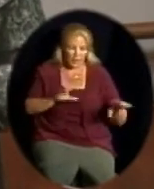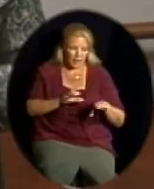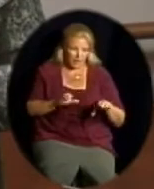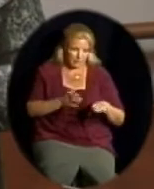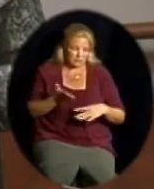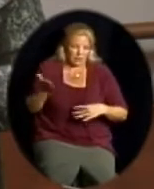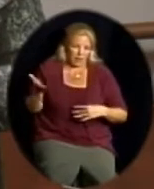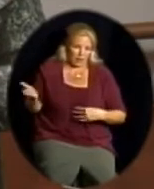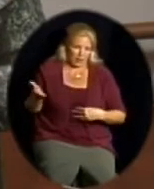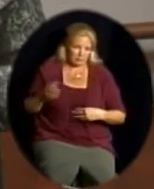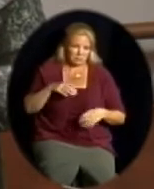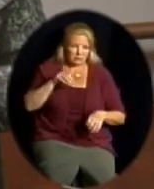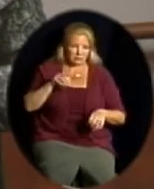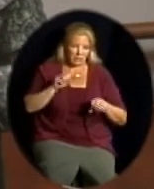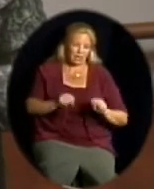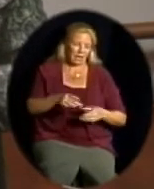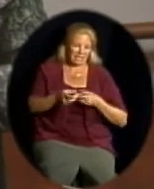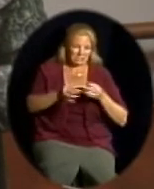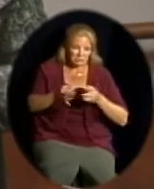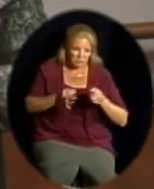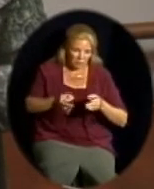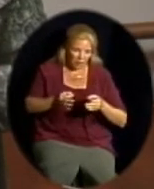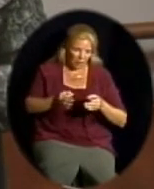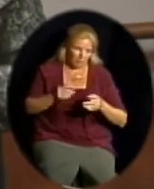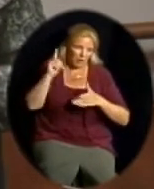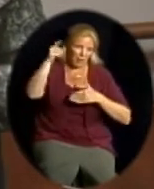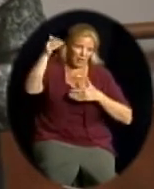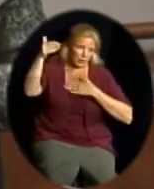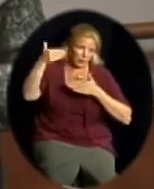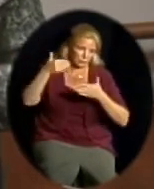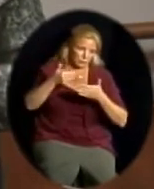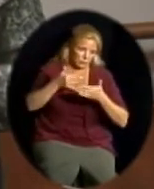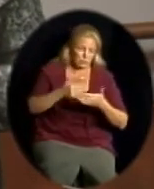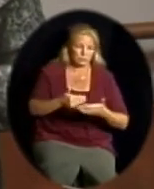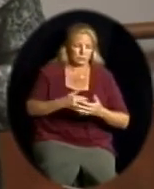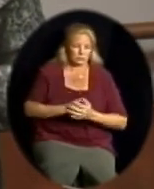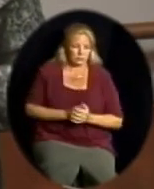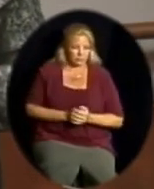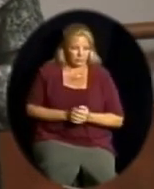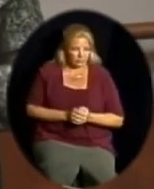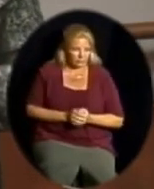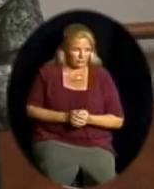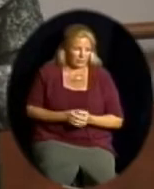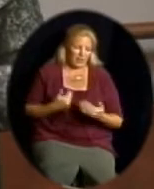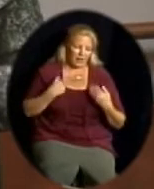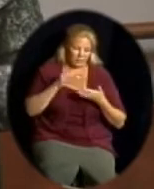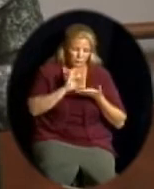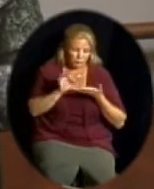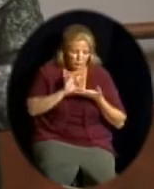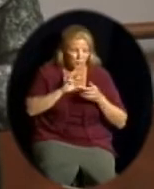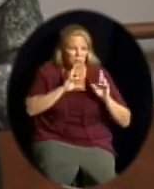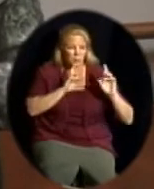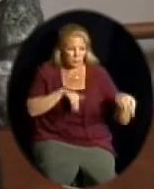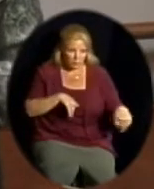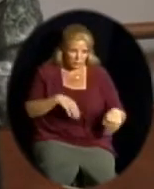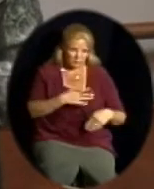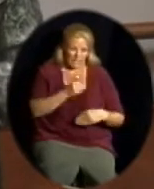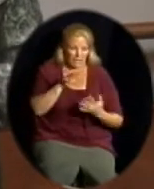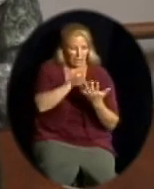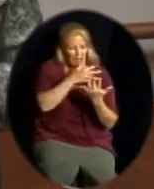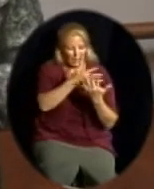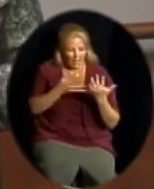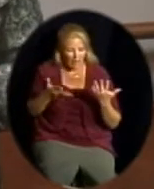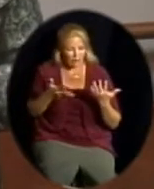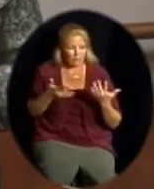will not require action tonight, but again, information has been provided to the board and written reports, including calendar of events. We